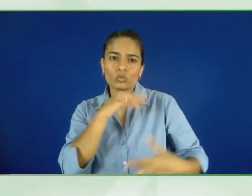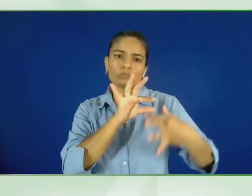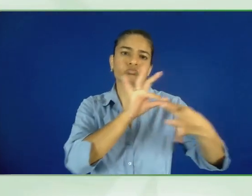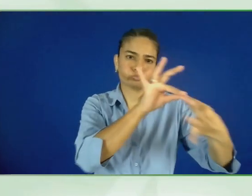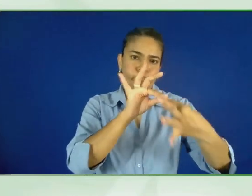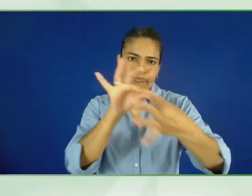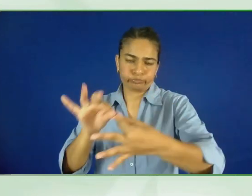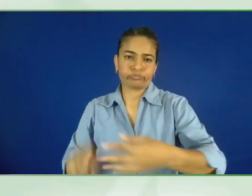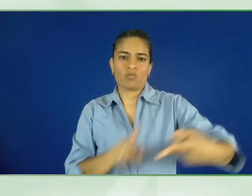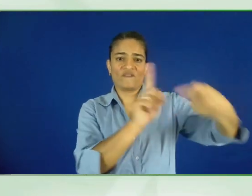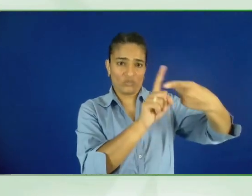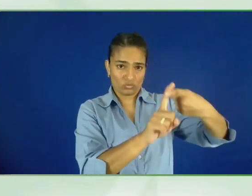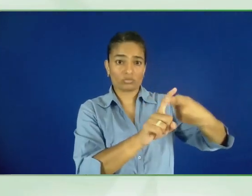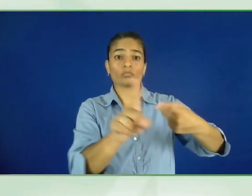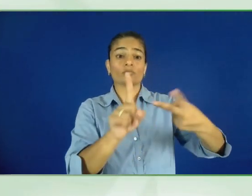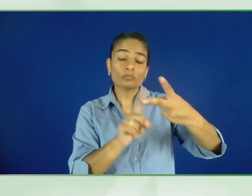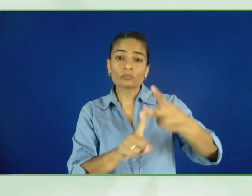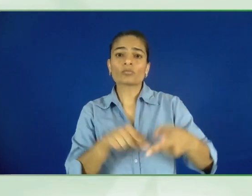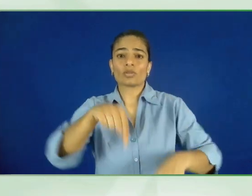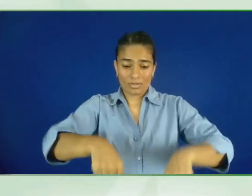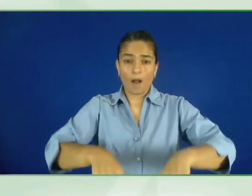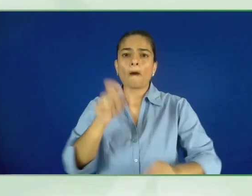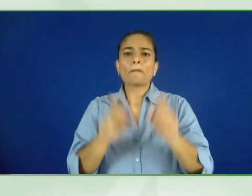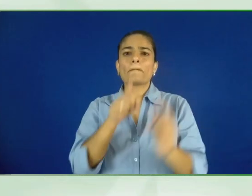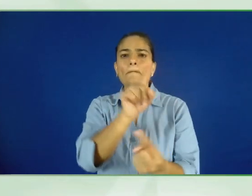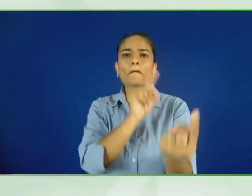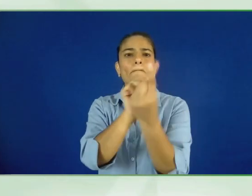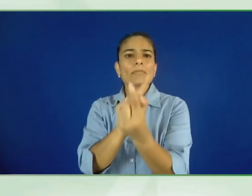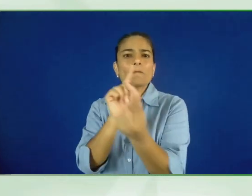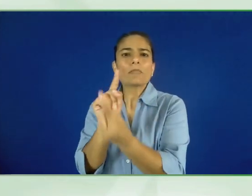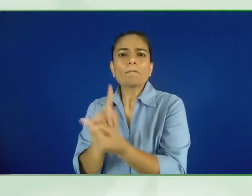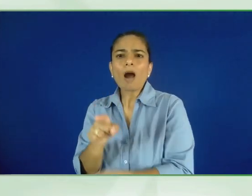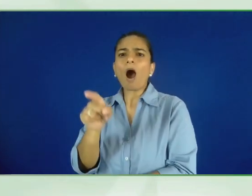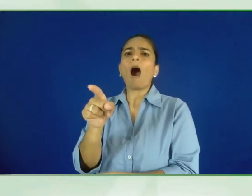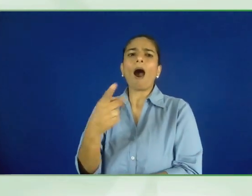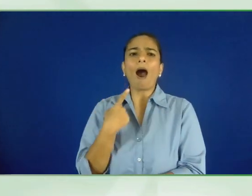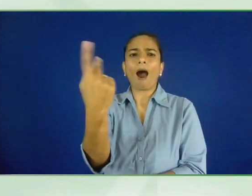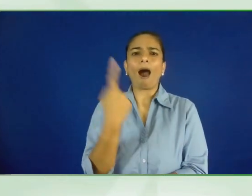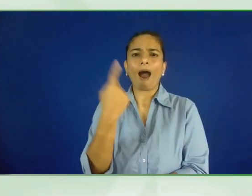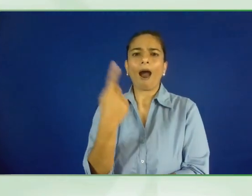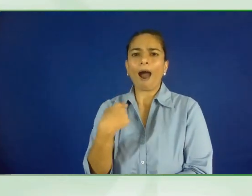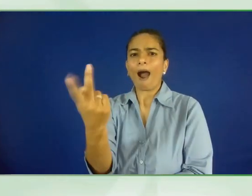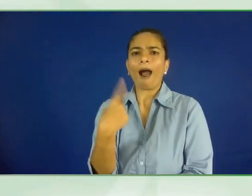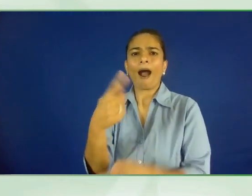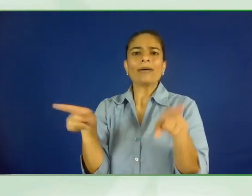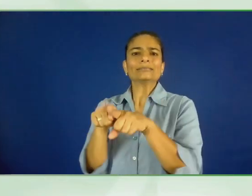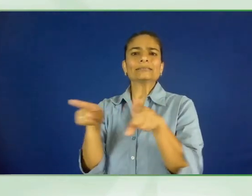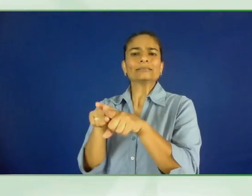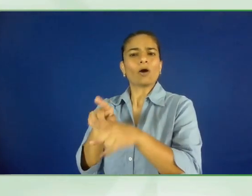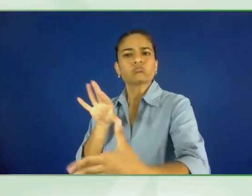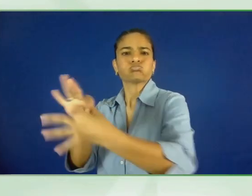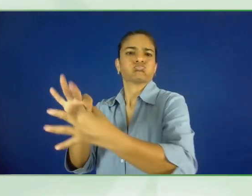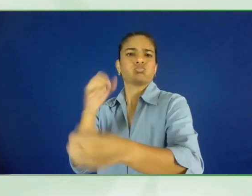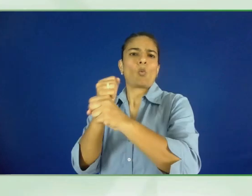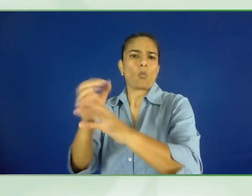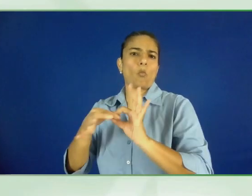your group, find your tribe, find the people that you can connect with to really work with you, so you're not standing on your own. You're working as a